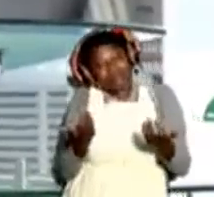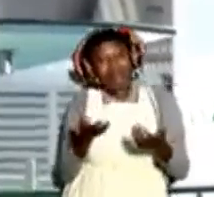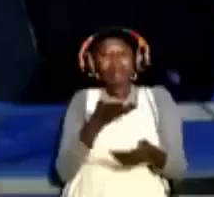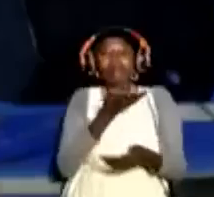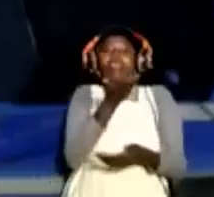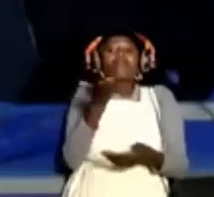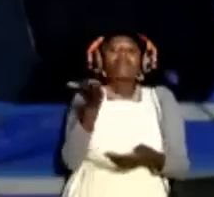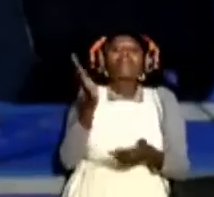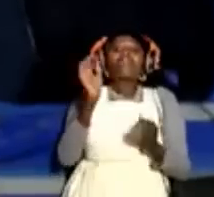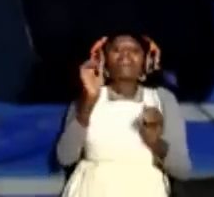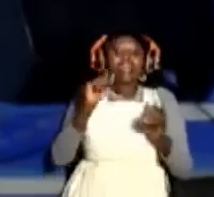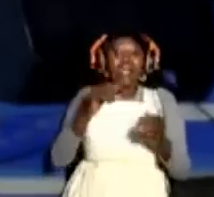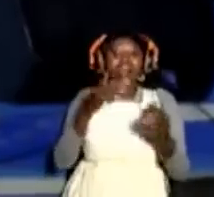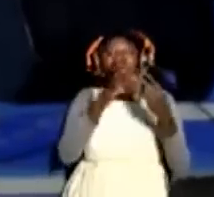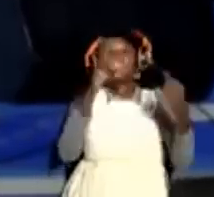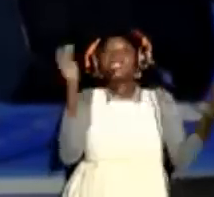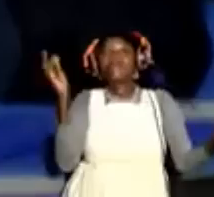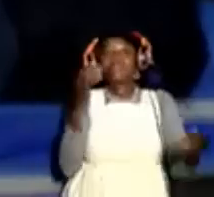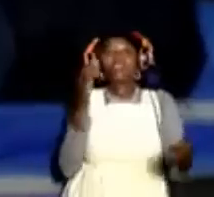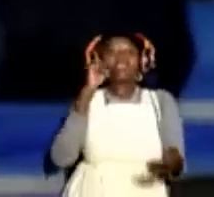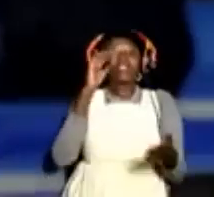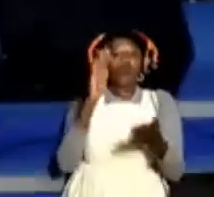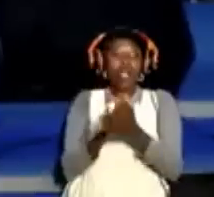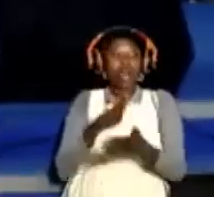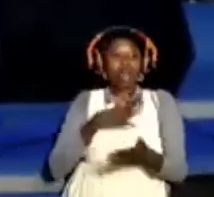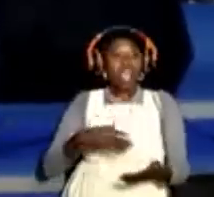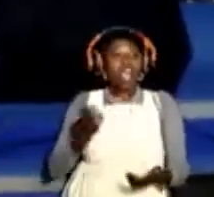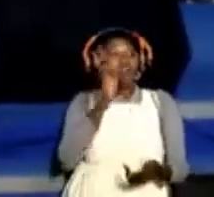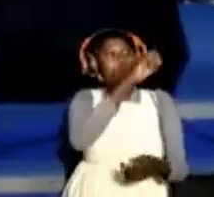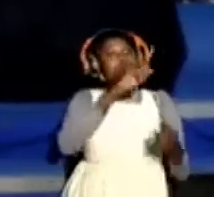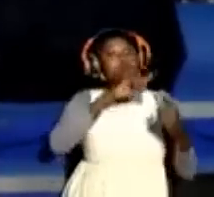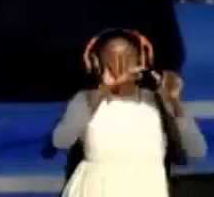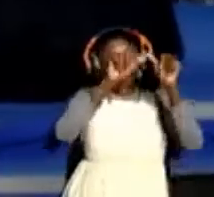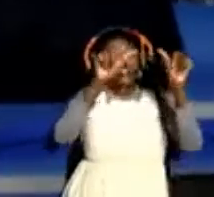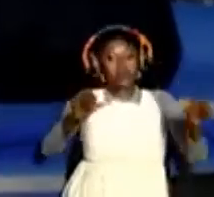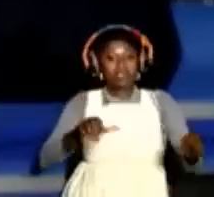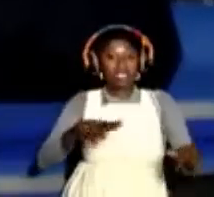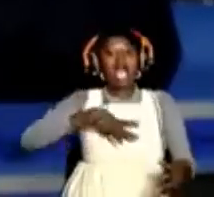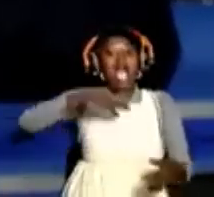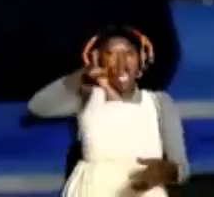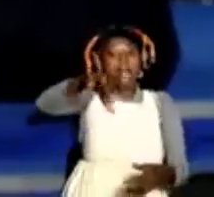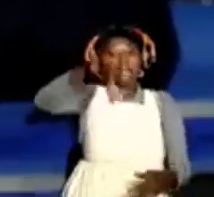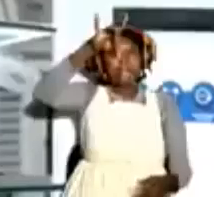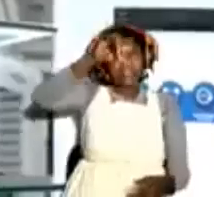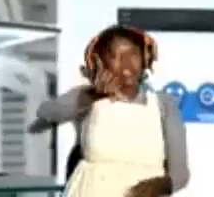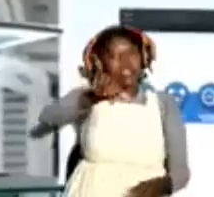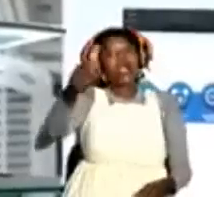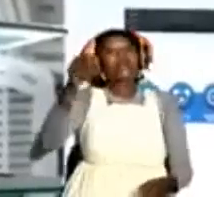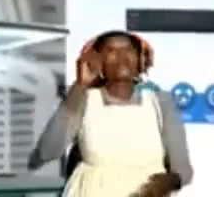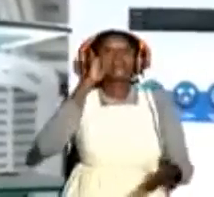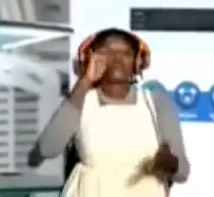They can even divorce their wives and come and celebrate it on the pulpit and pick another one.